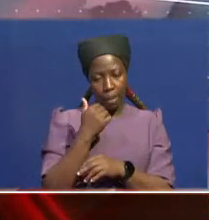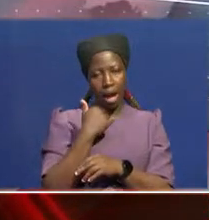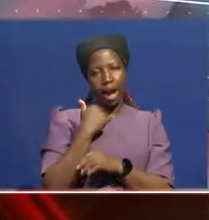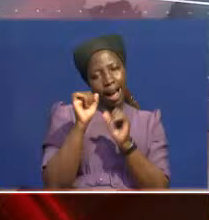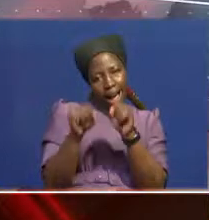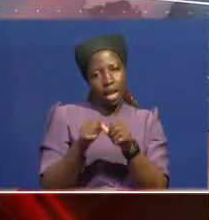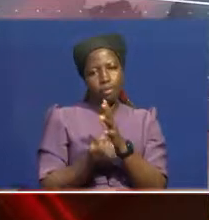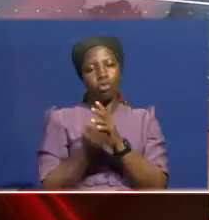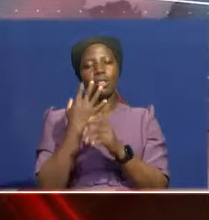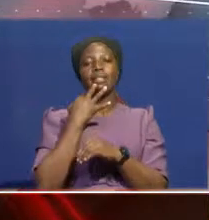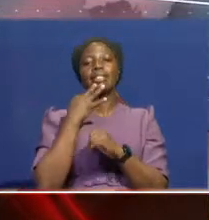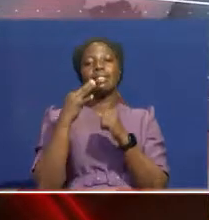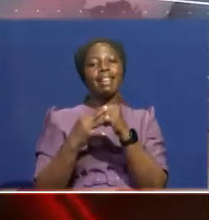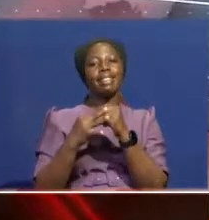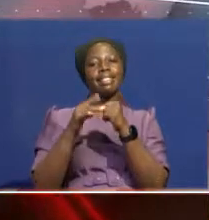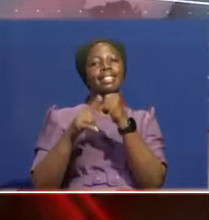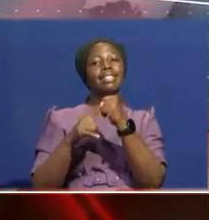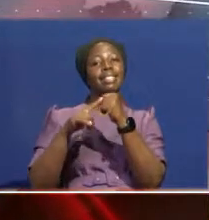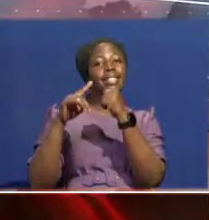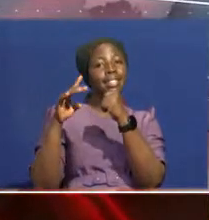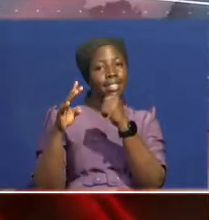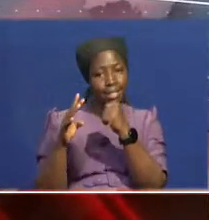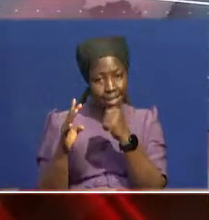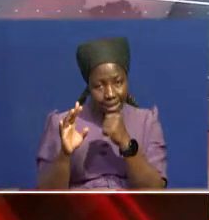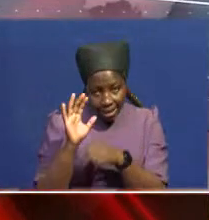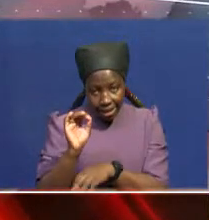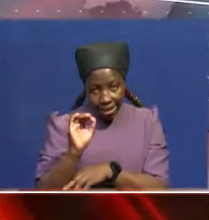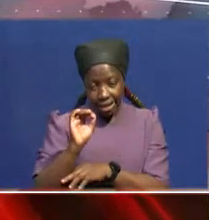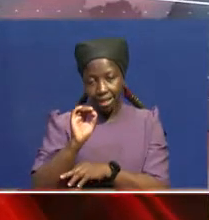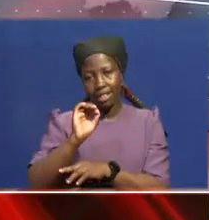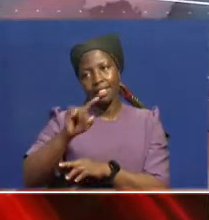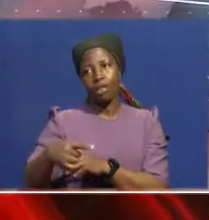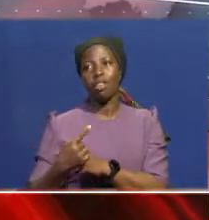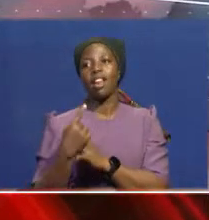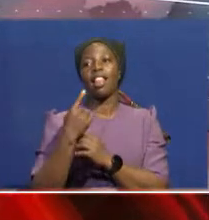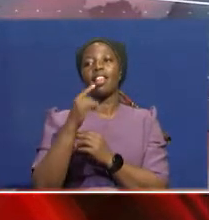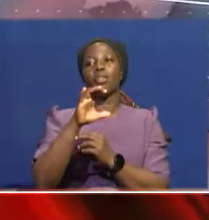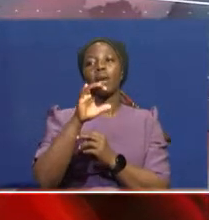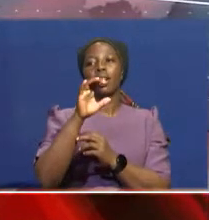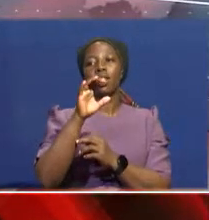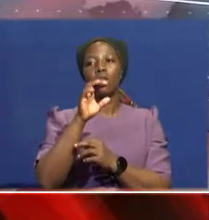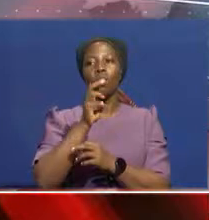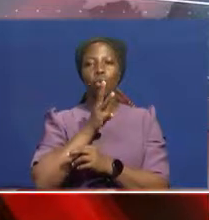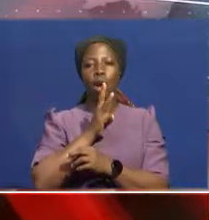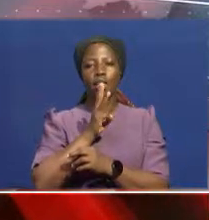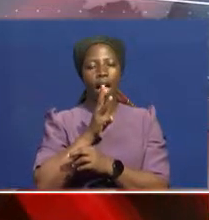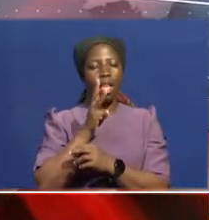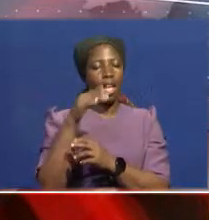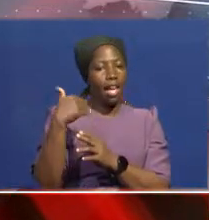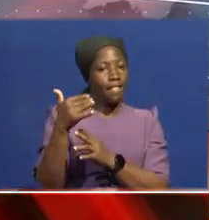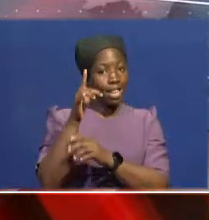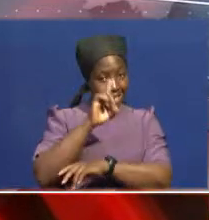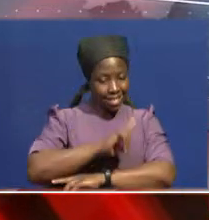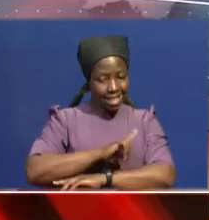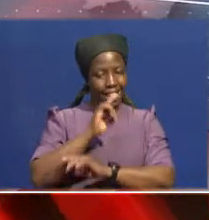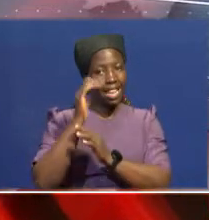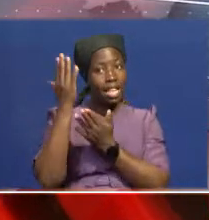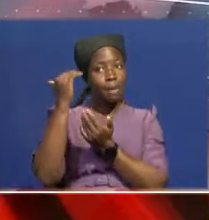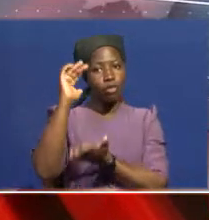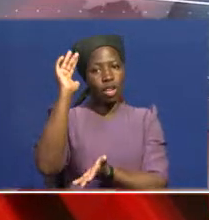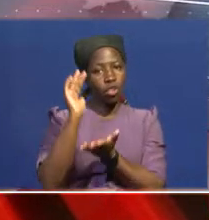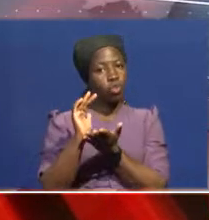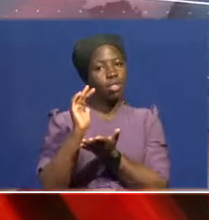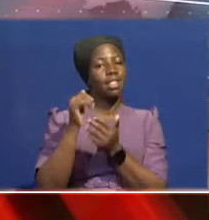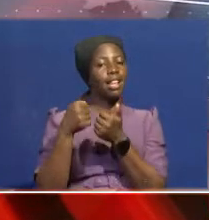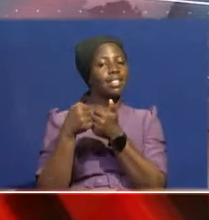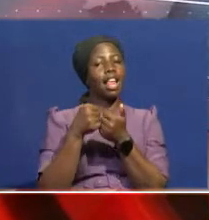produce 860,000 cubic meters of water daily, is expected to reduce the challenge of water shortage